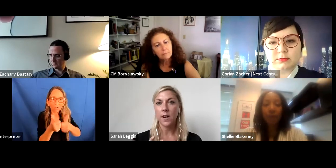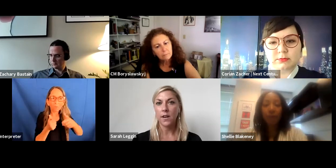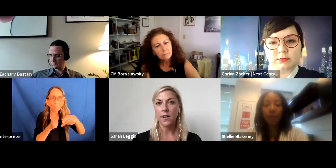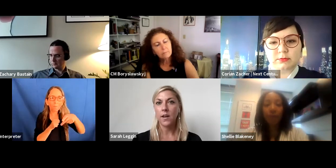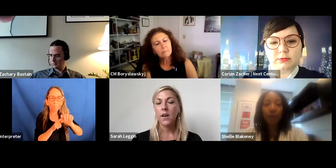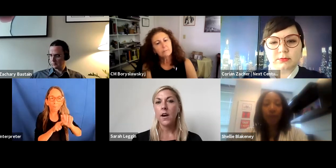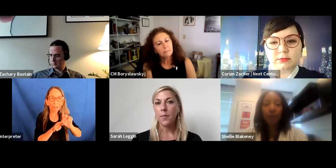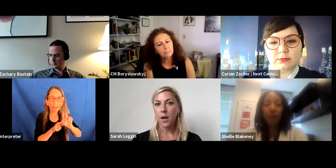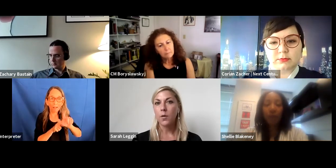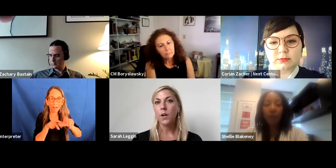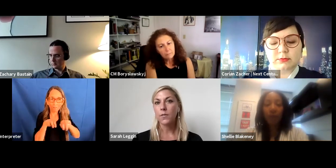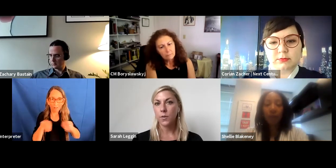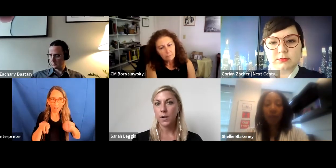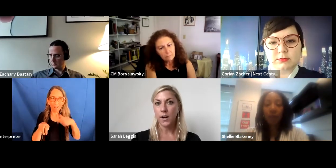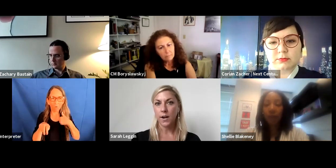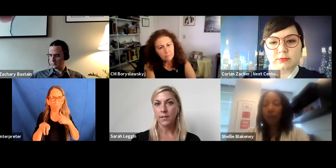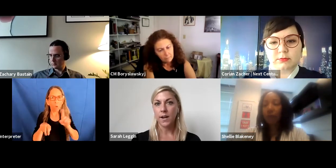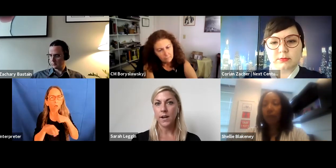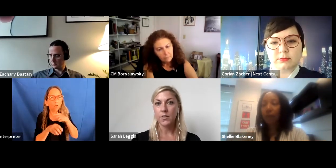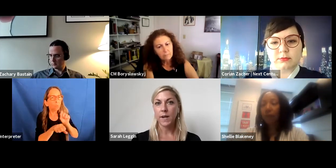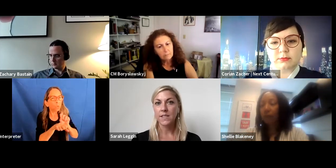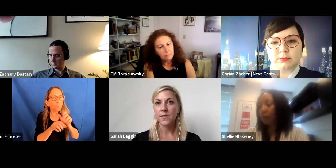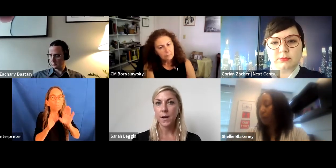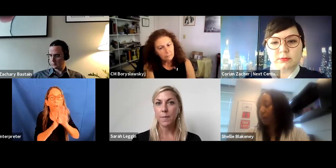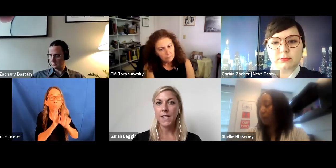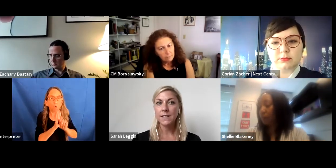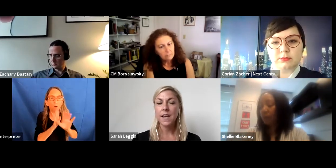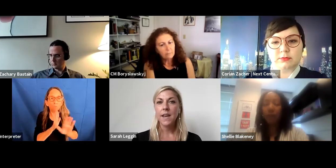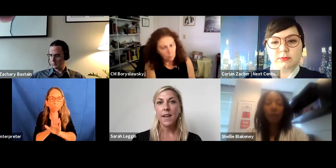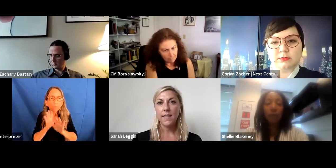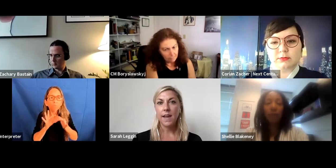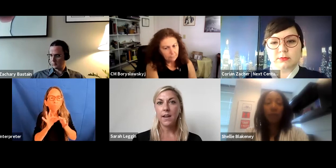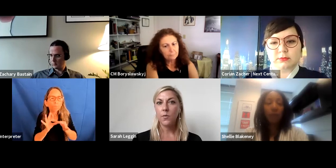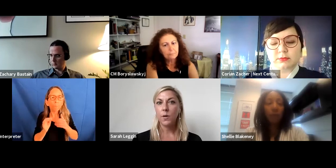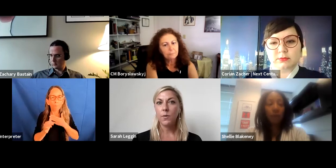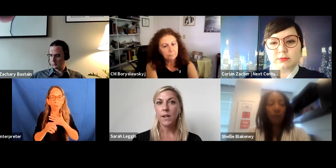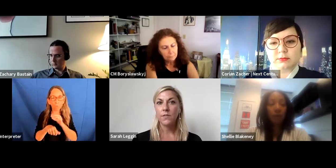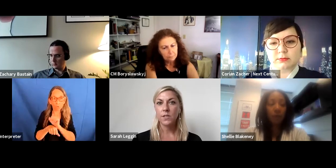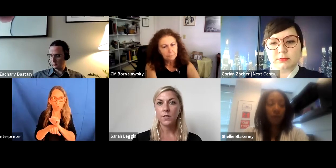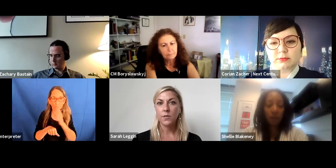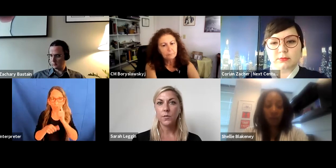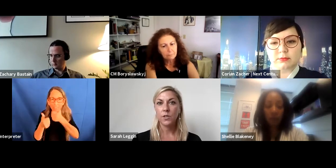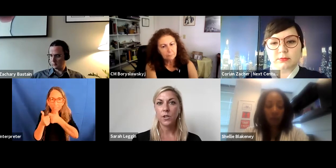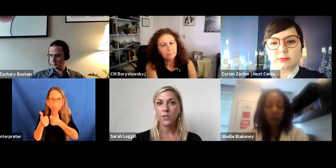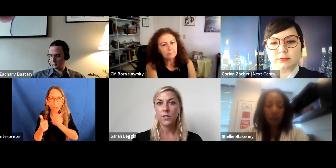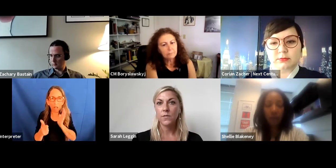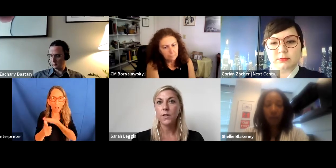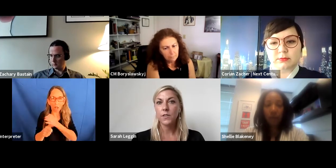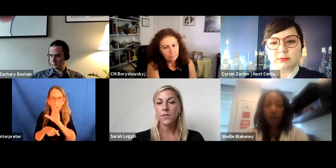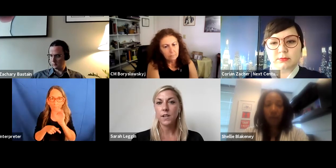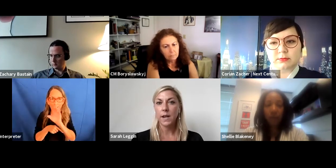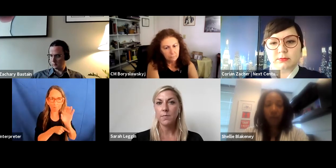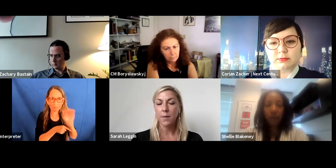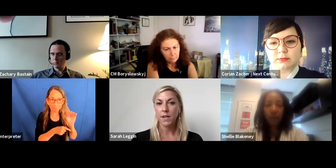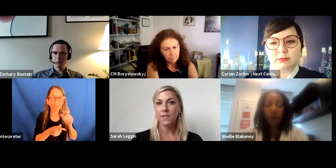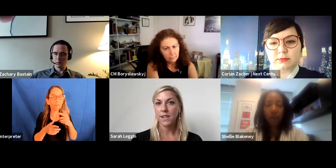background on our work for our respective companies. And then we would love to turn to the